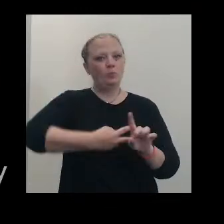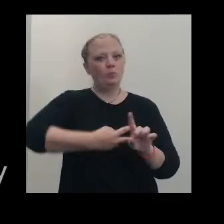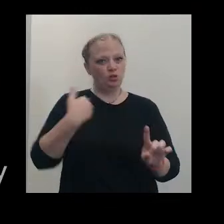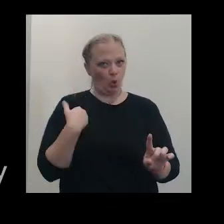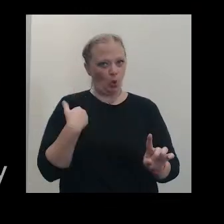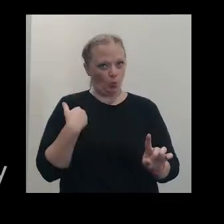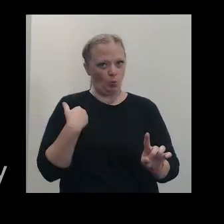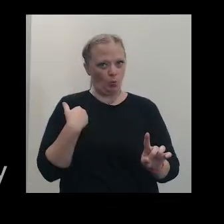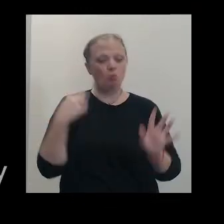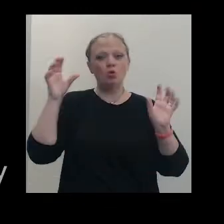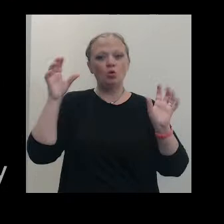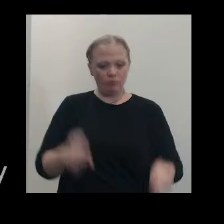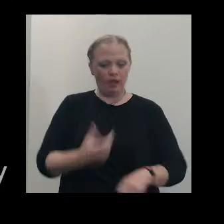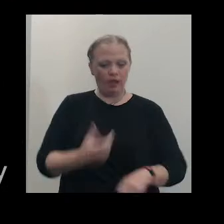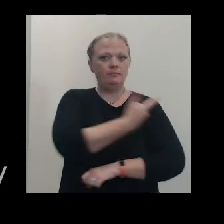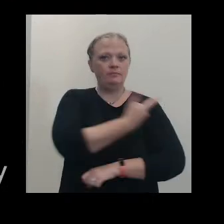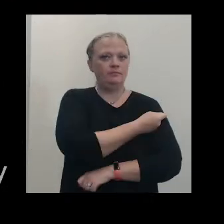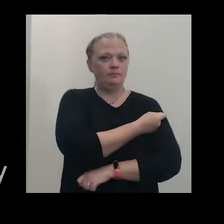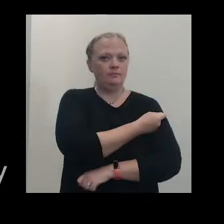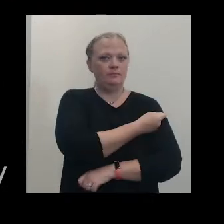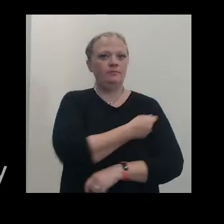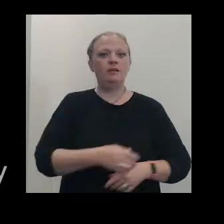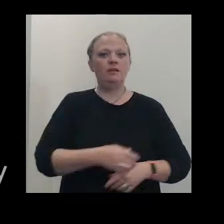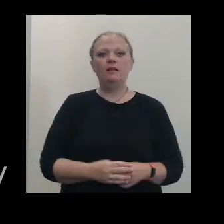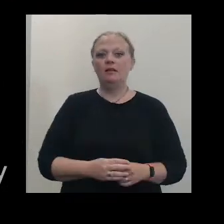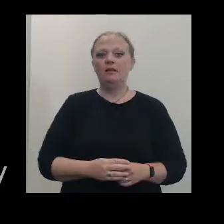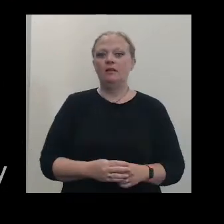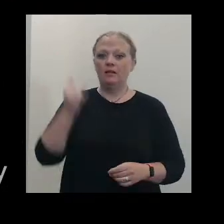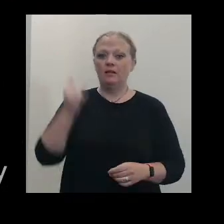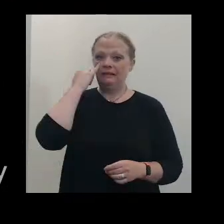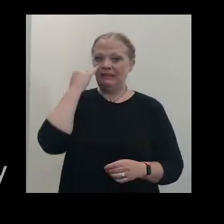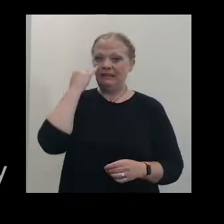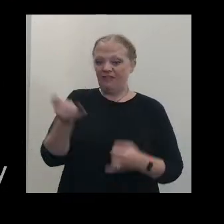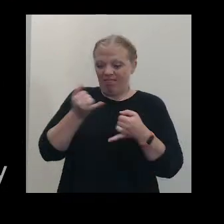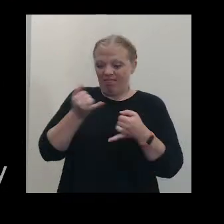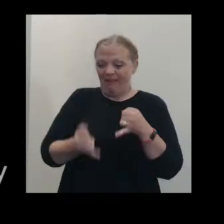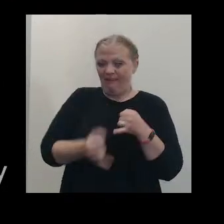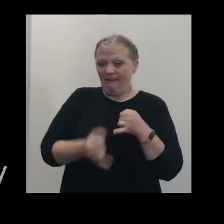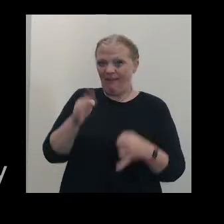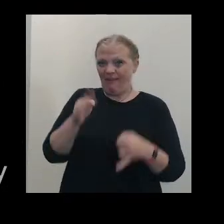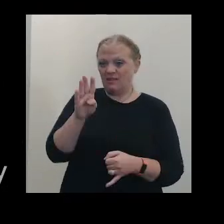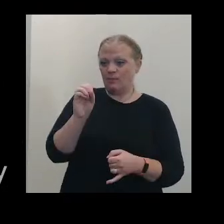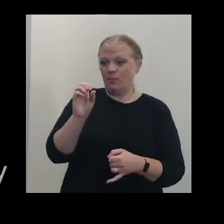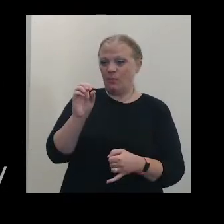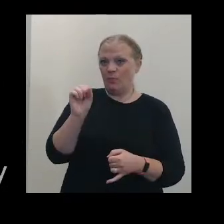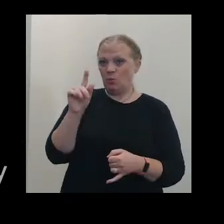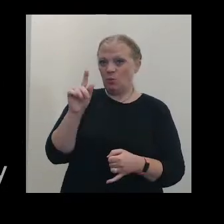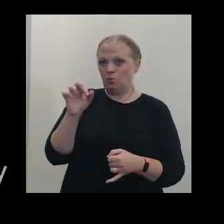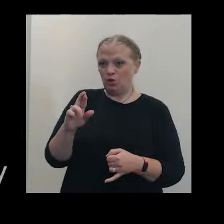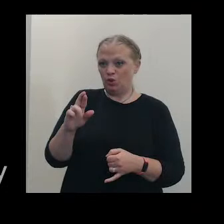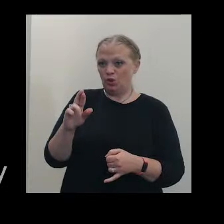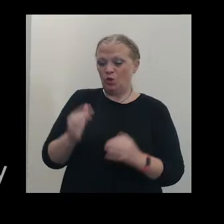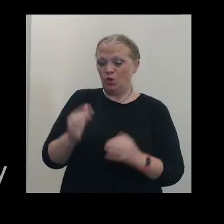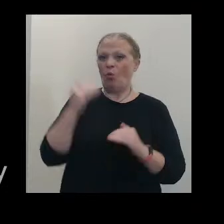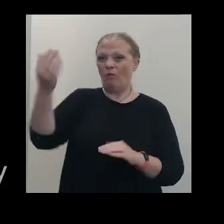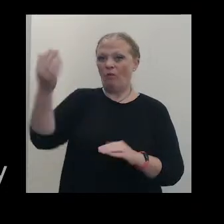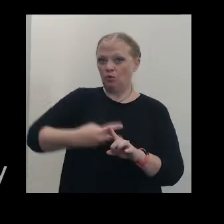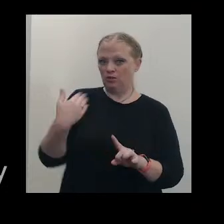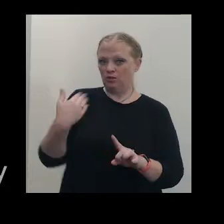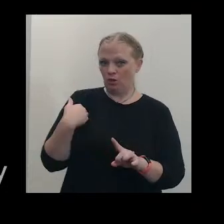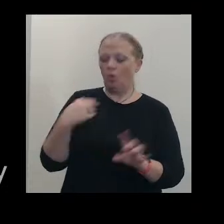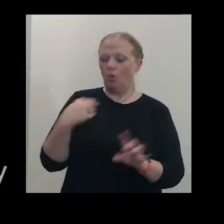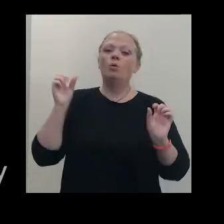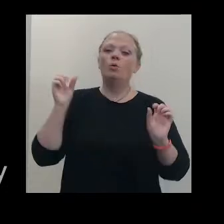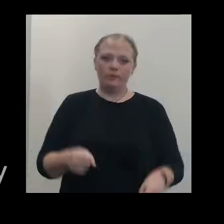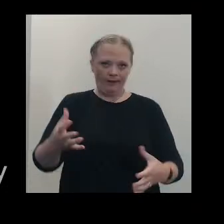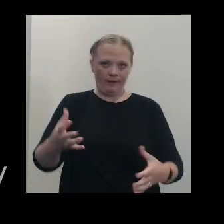get vaccinated. And then if you received your last booster dose more than 2 months ago, then please come in and get